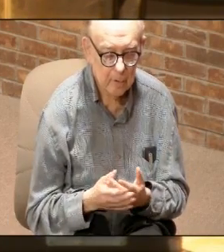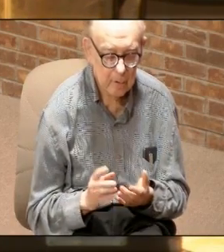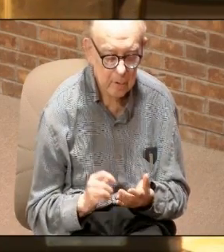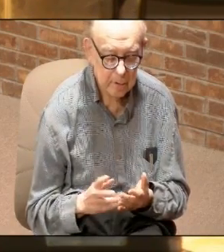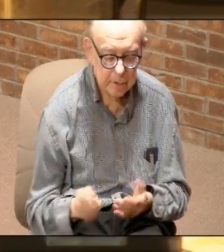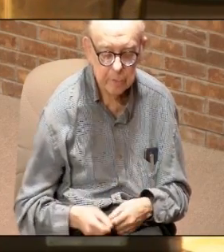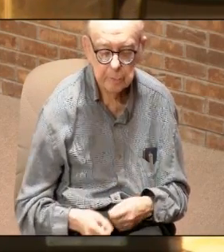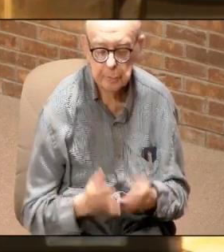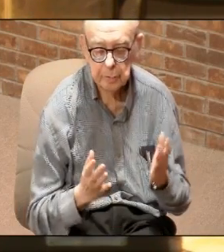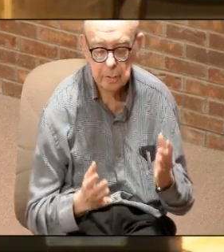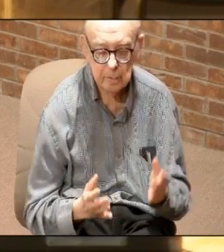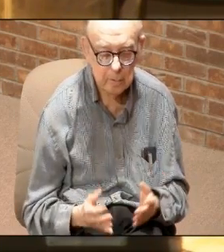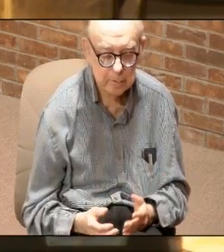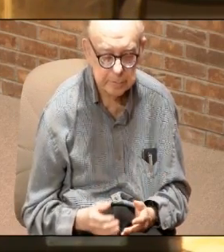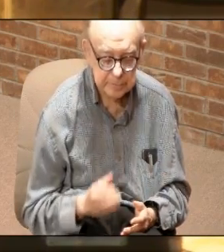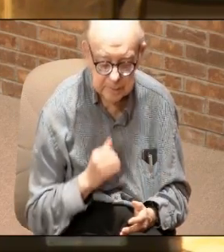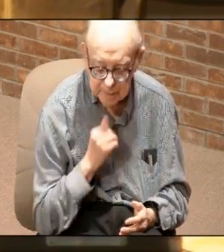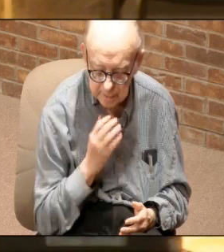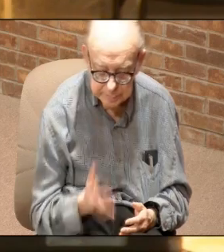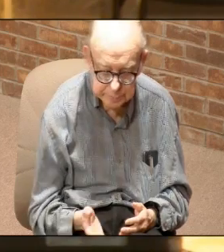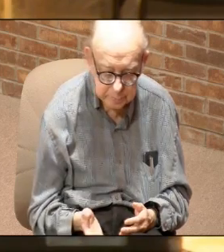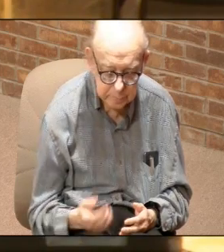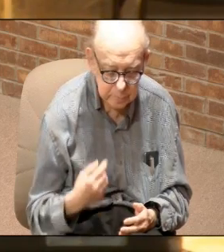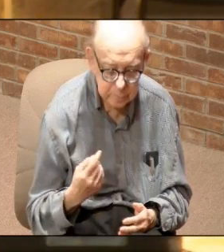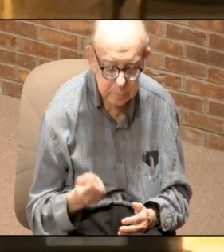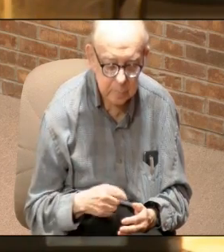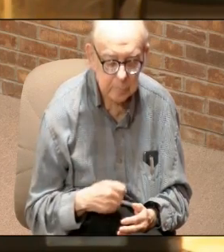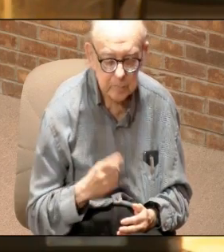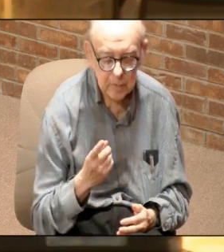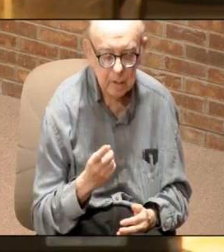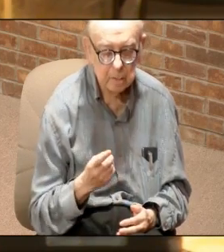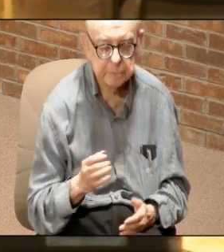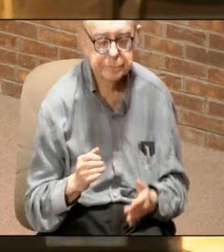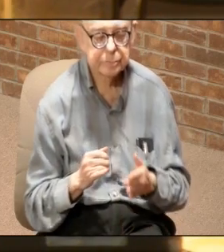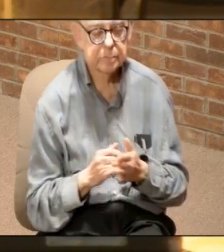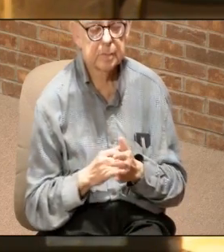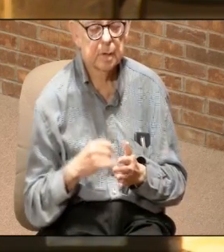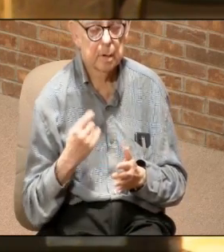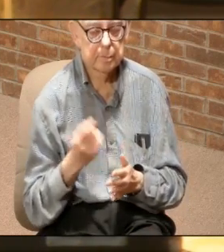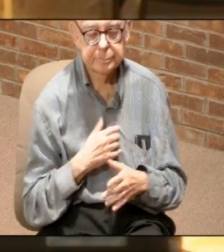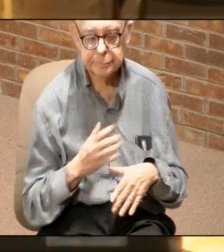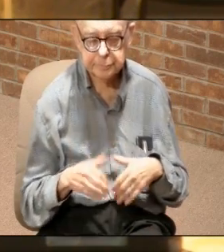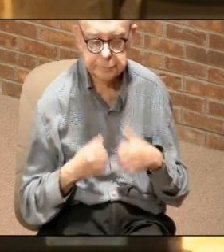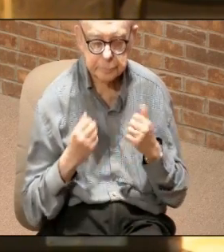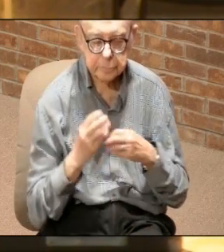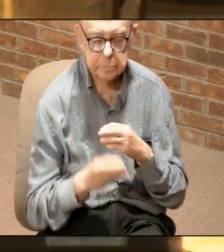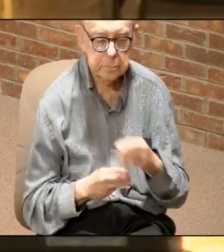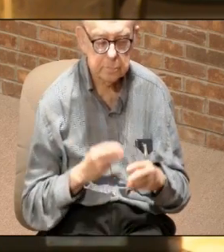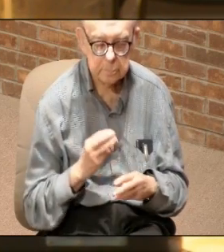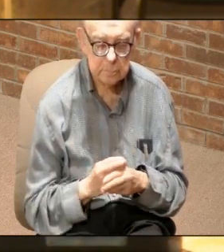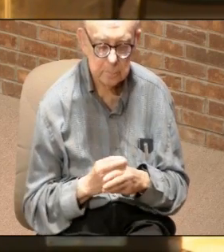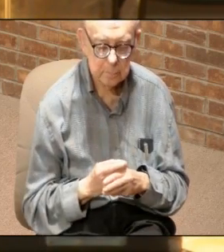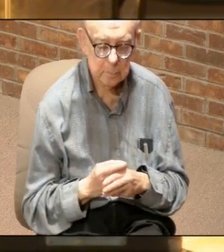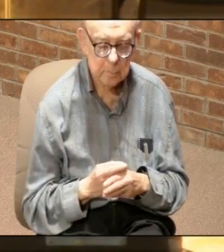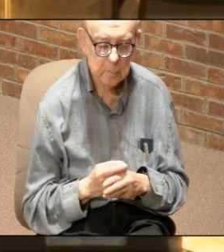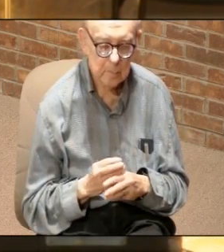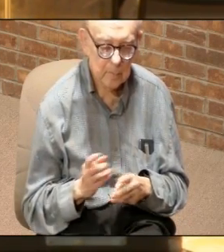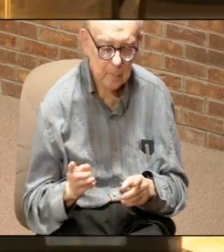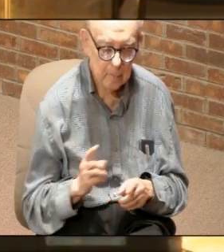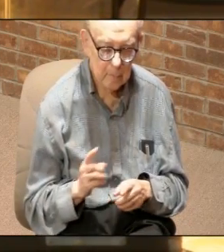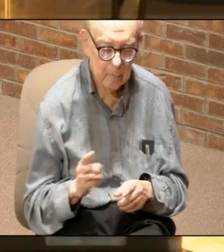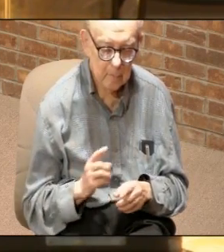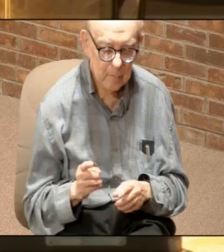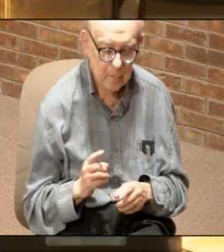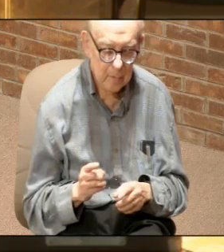thrown away, and it's just not there. So we need to understand that we live in a world, ladies and gentlemen, where